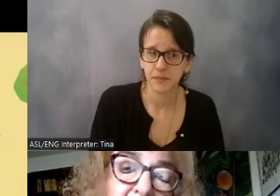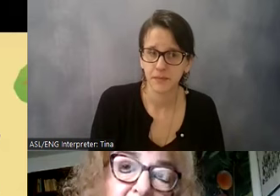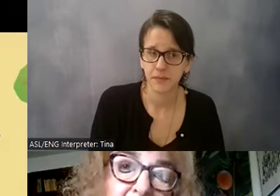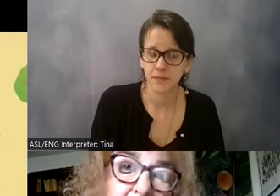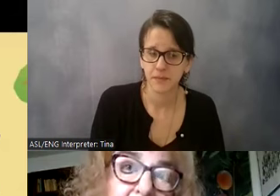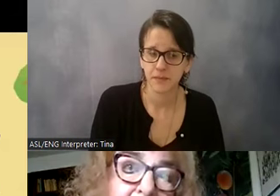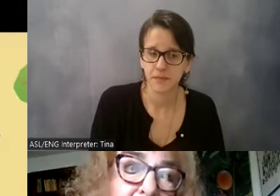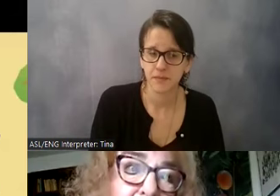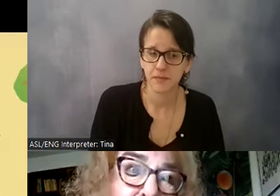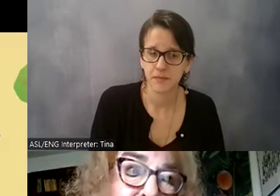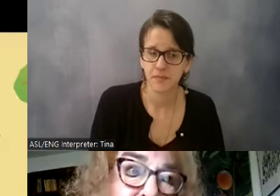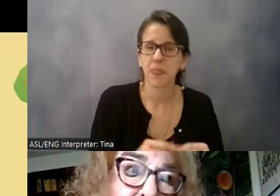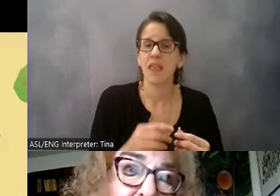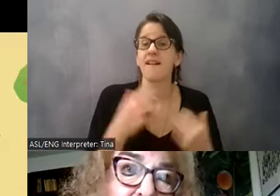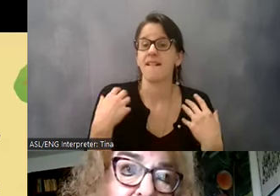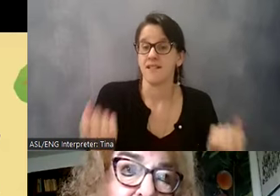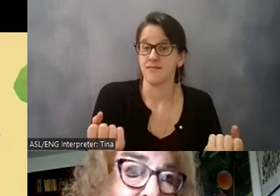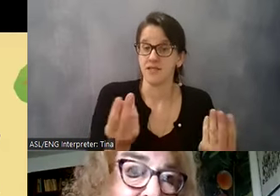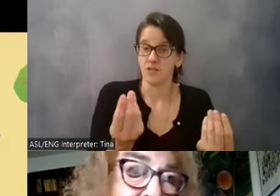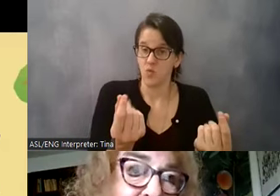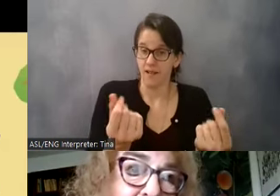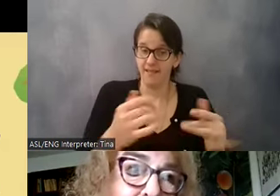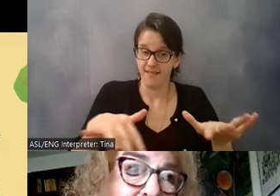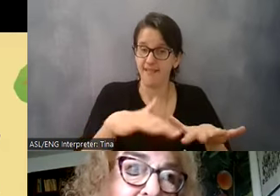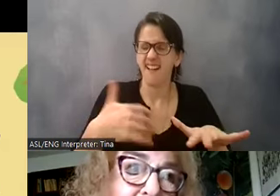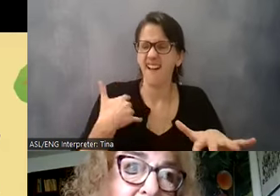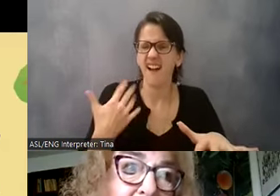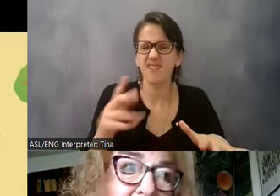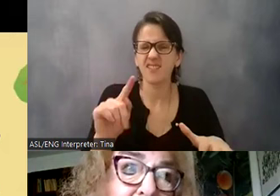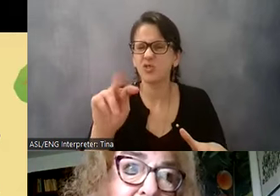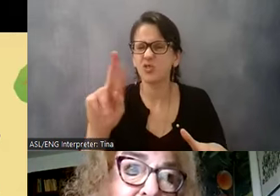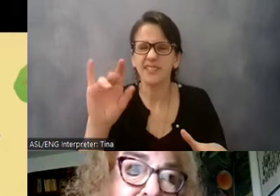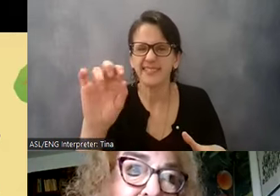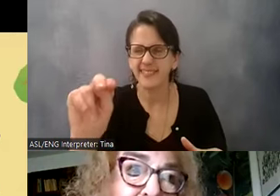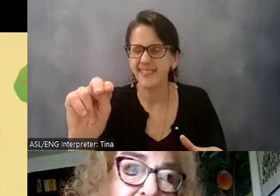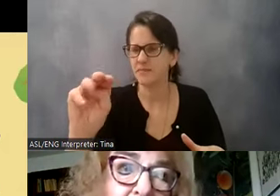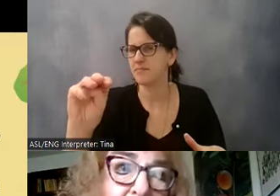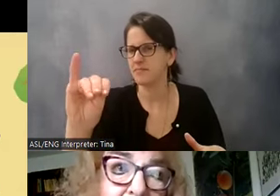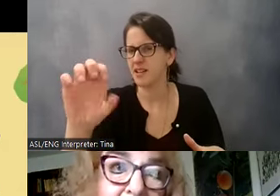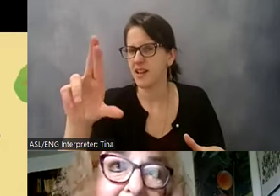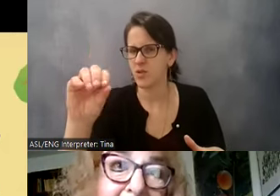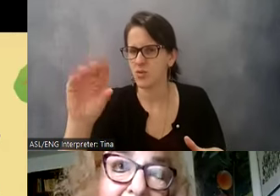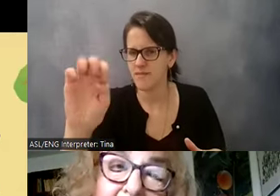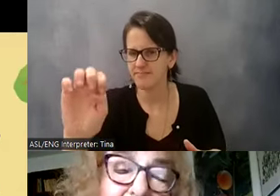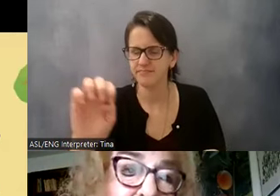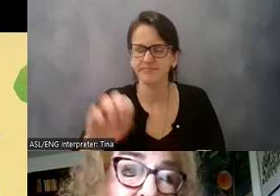multi-trillions of microbes, fungi, bacteria, nematodes, protozoa,